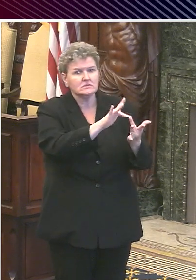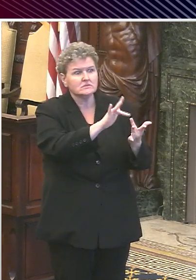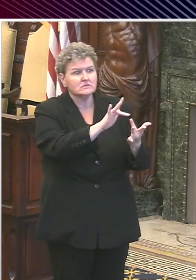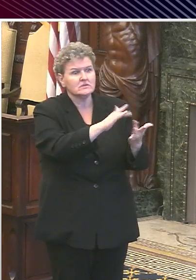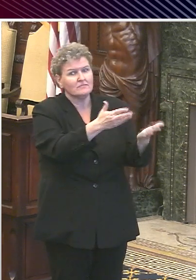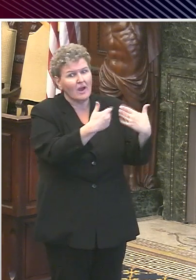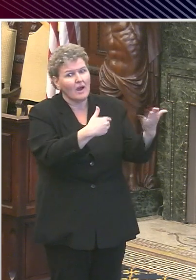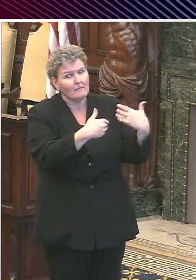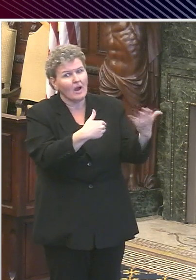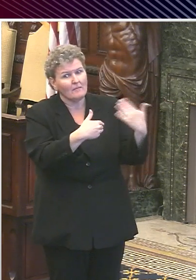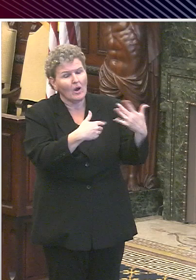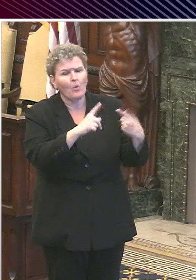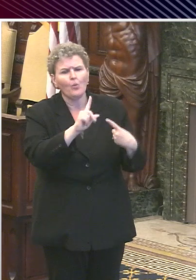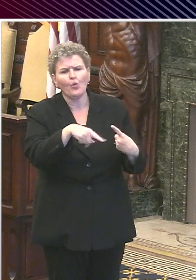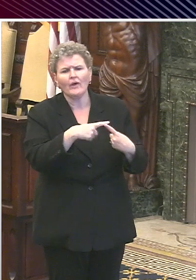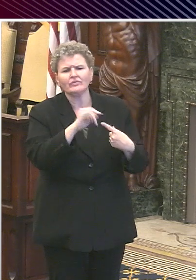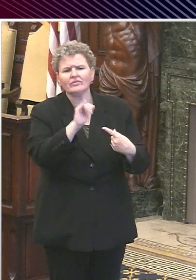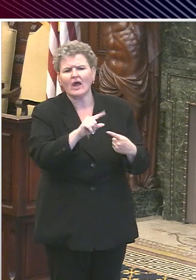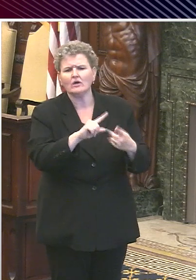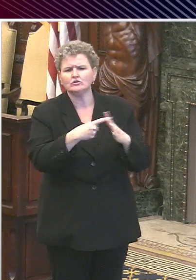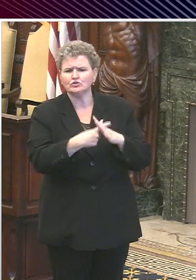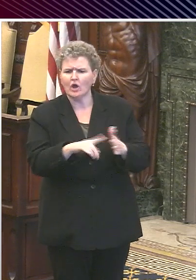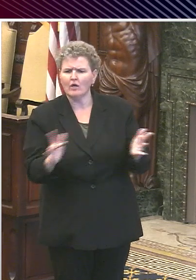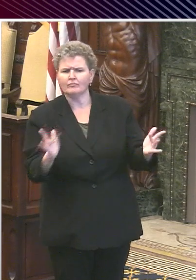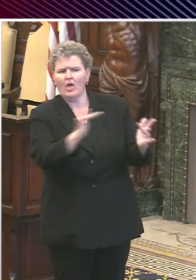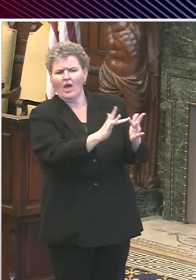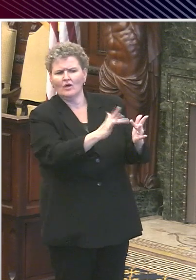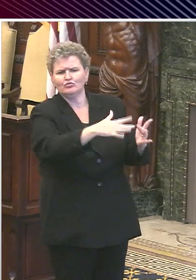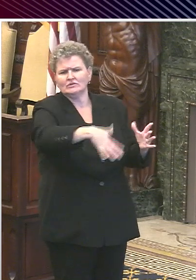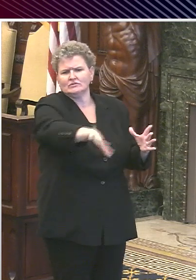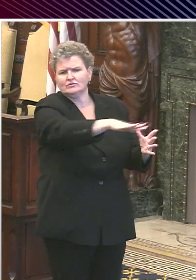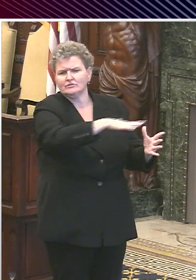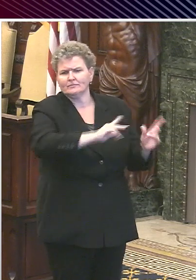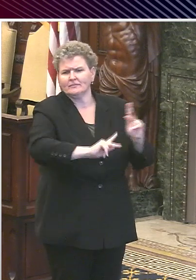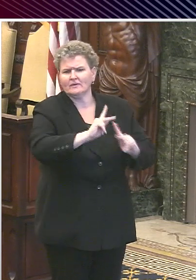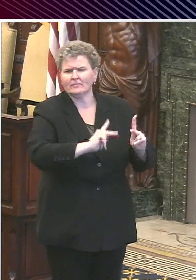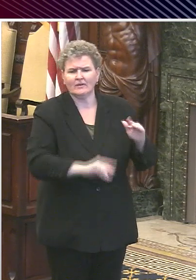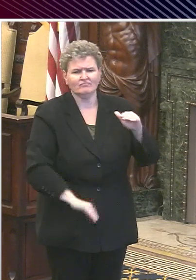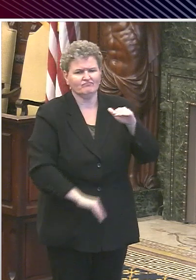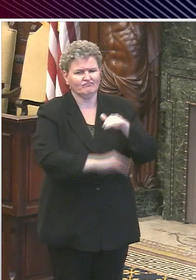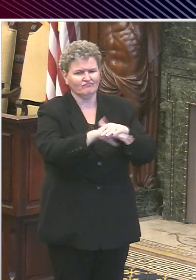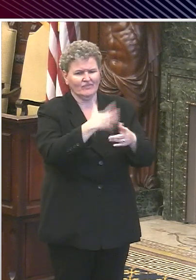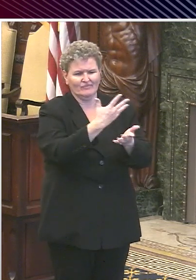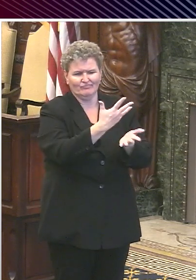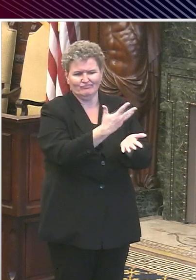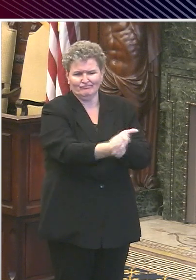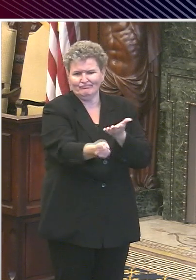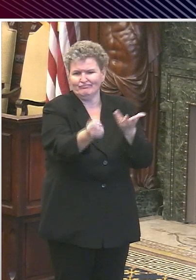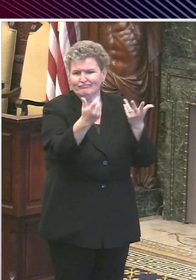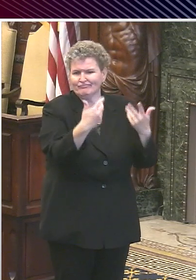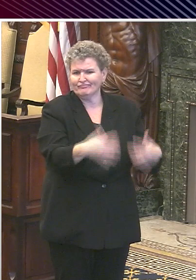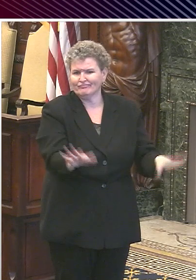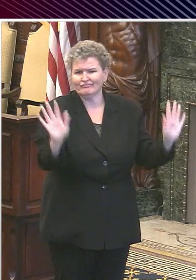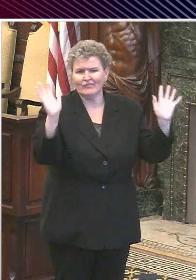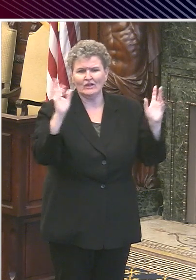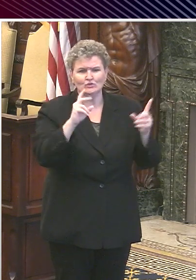that type of outreach reach its limit and you have to try something else to clear people out of there?